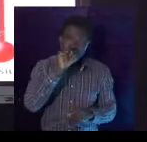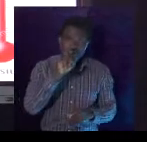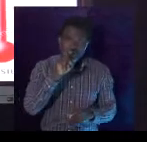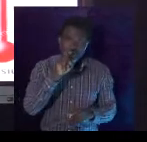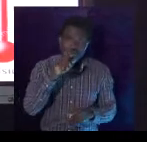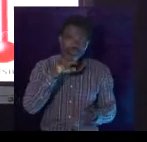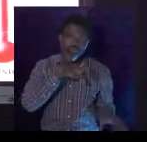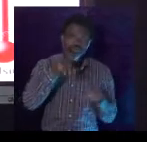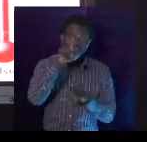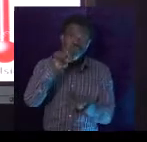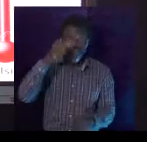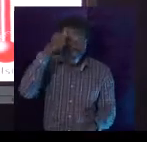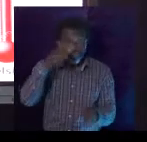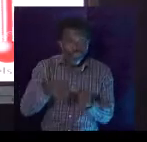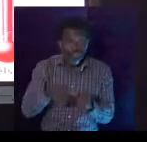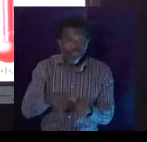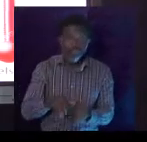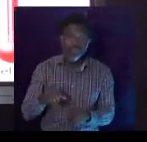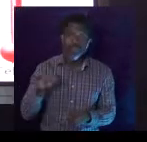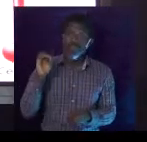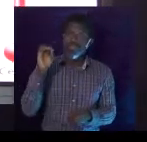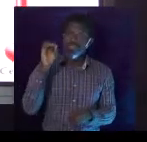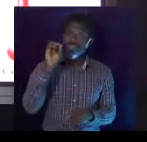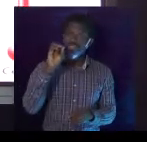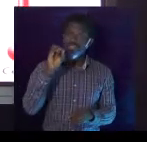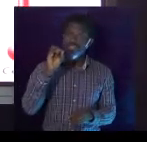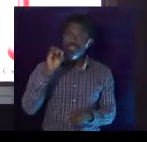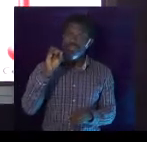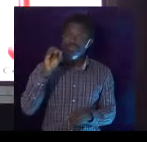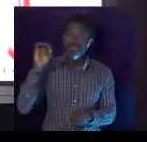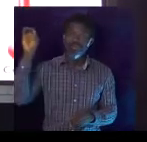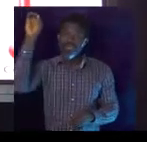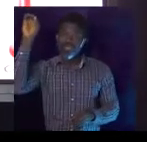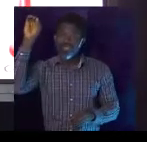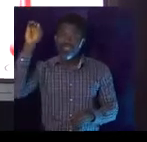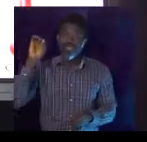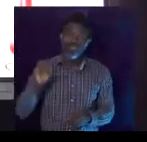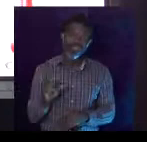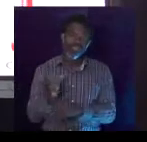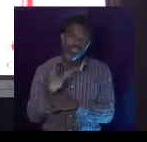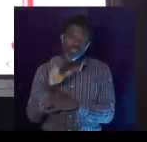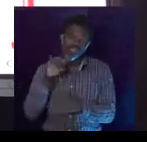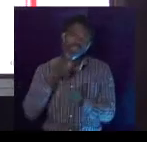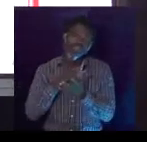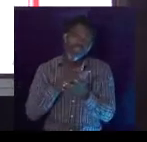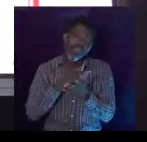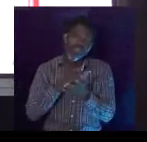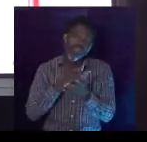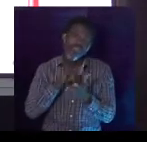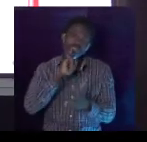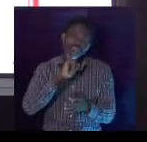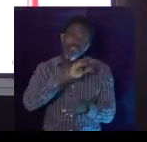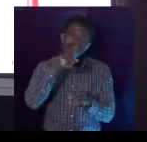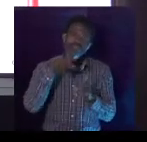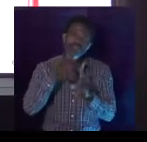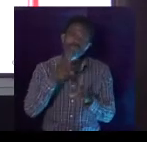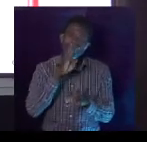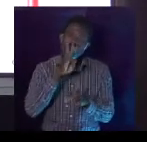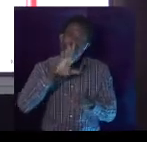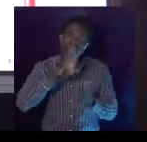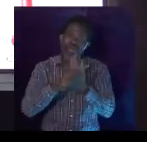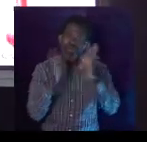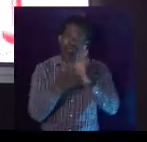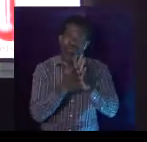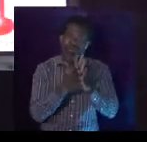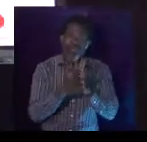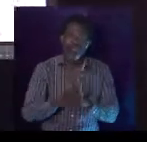you remember? Is 0 degrees Celsius. That is when water becomes ice block. Now, on